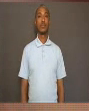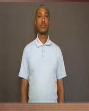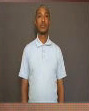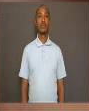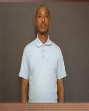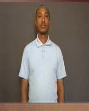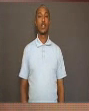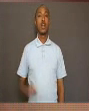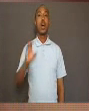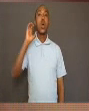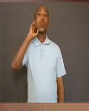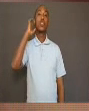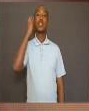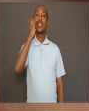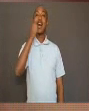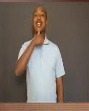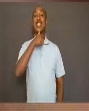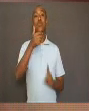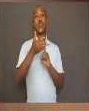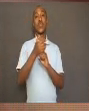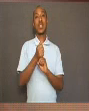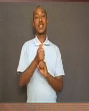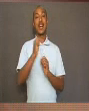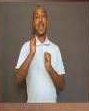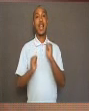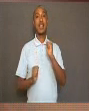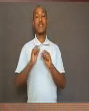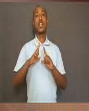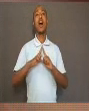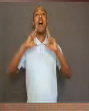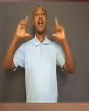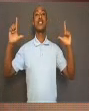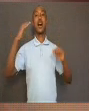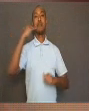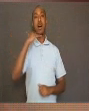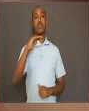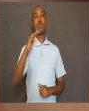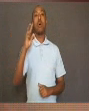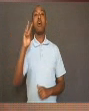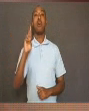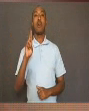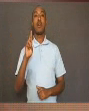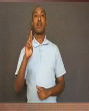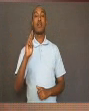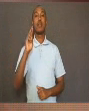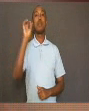A concentrated acid contains a relatively large amount or